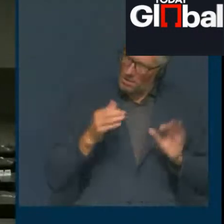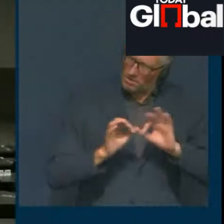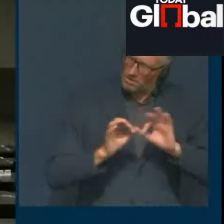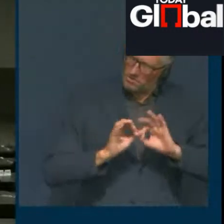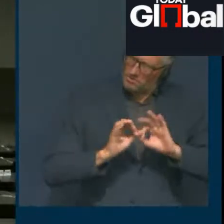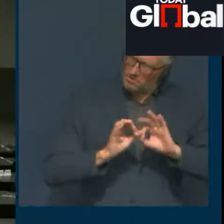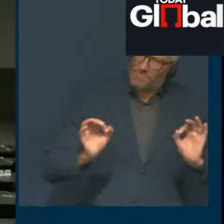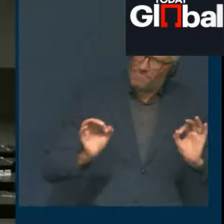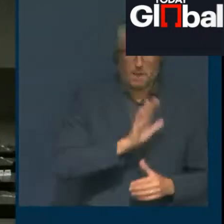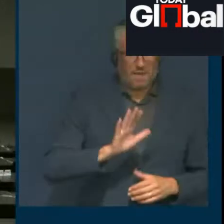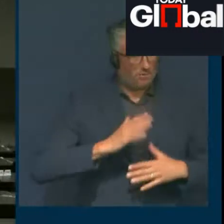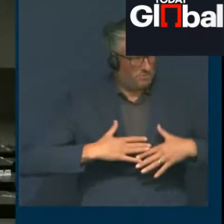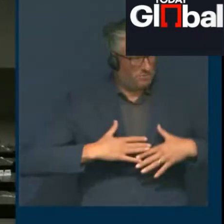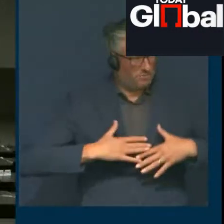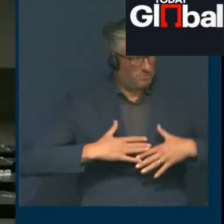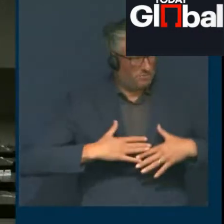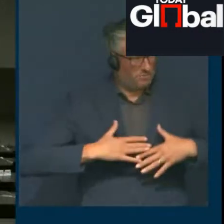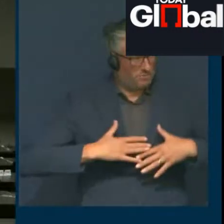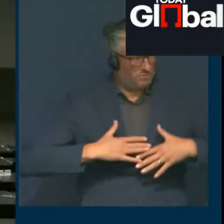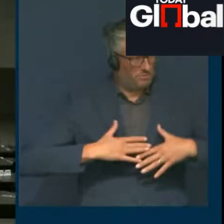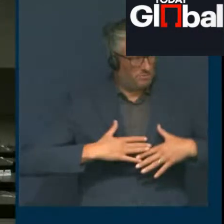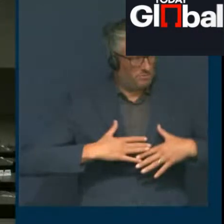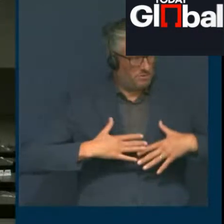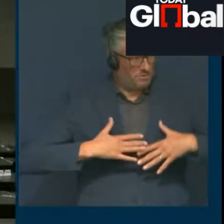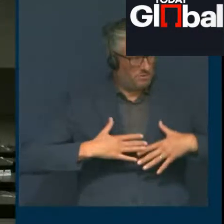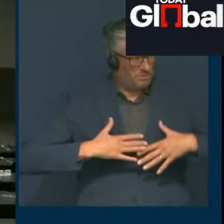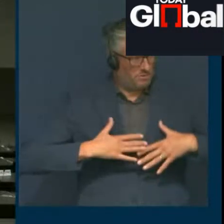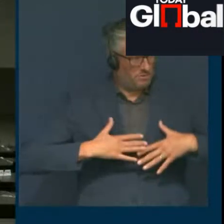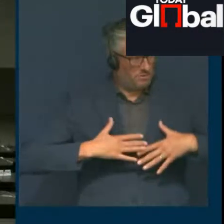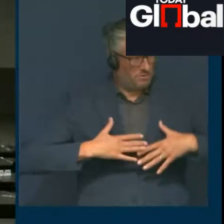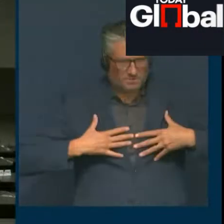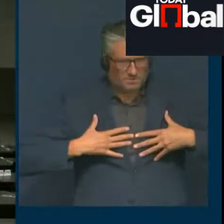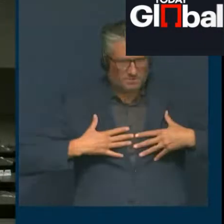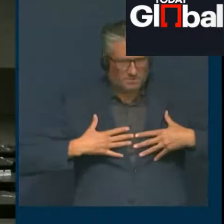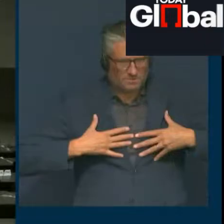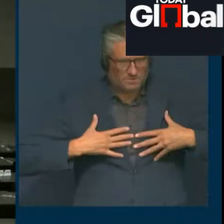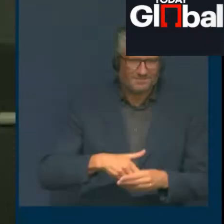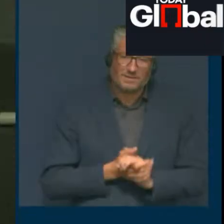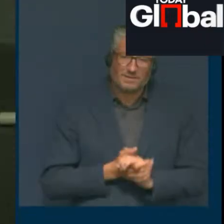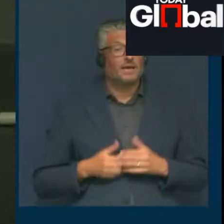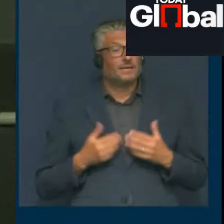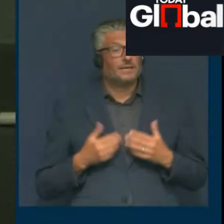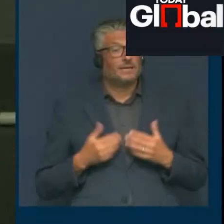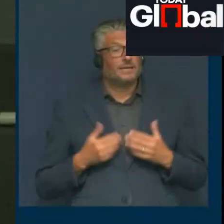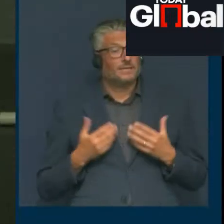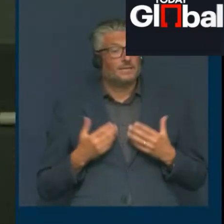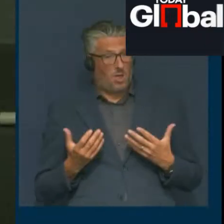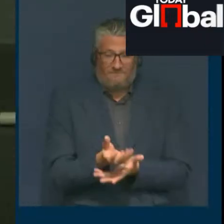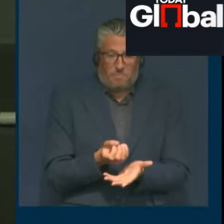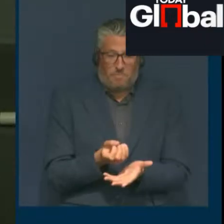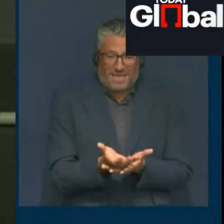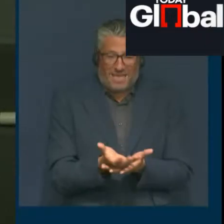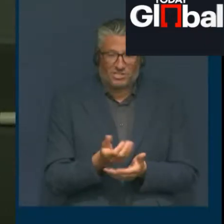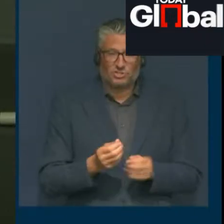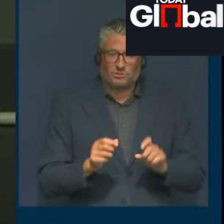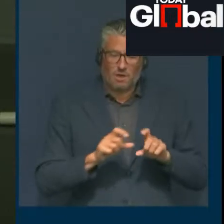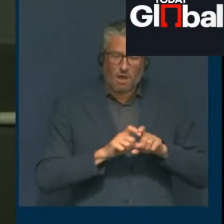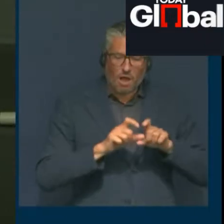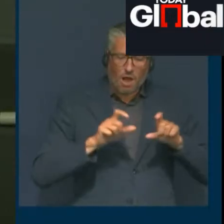us. Now, we give information about Article number 5,